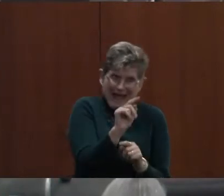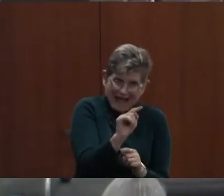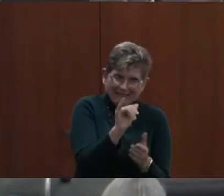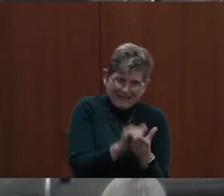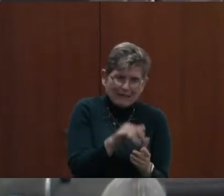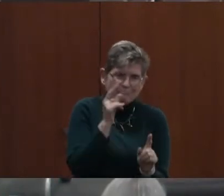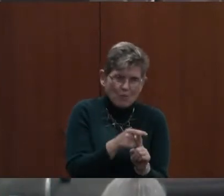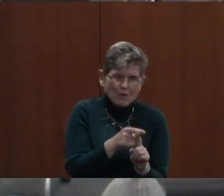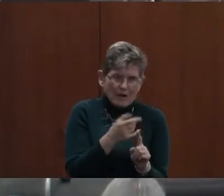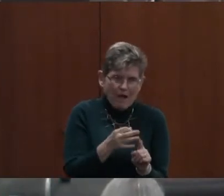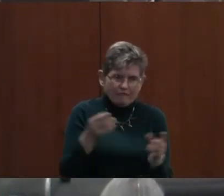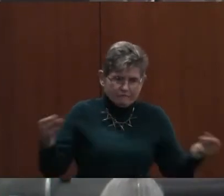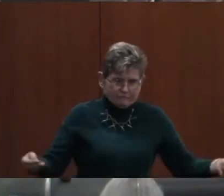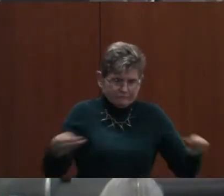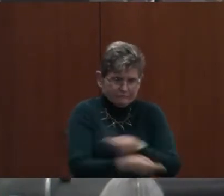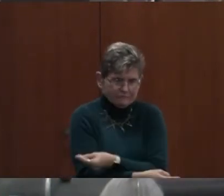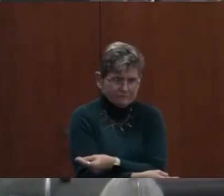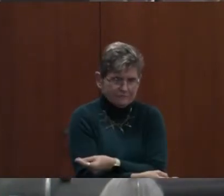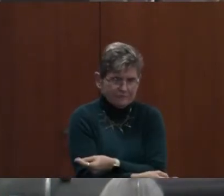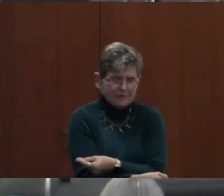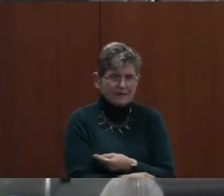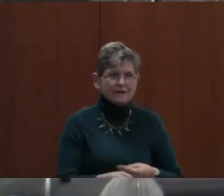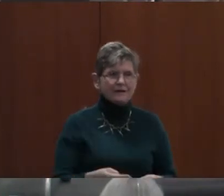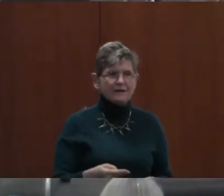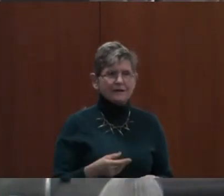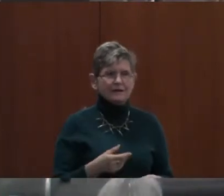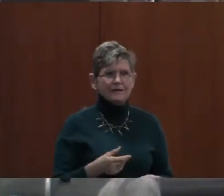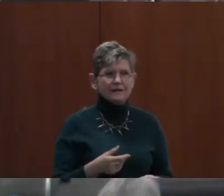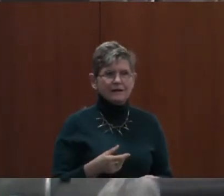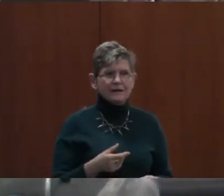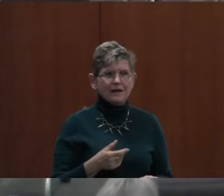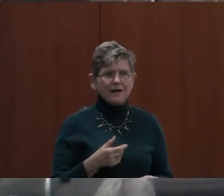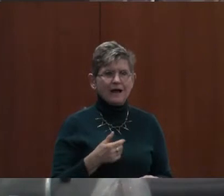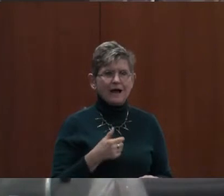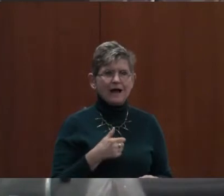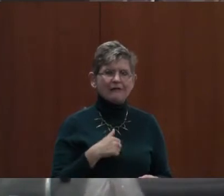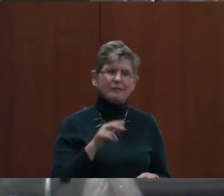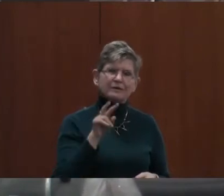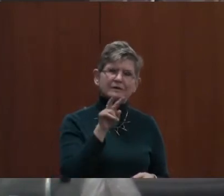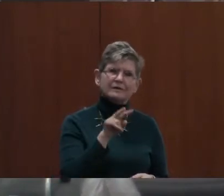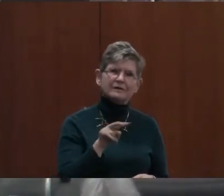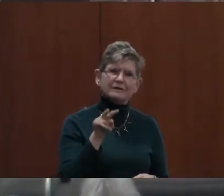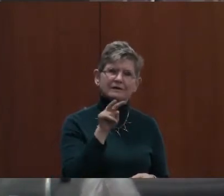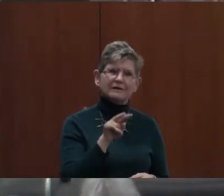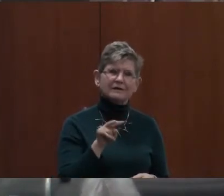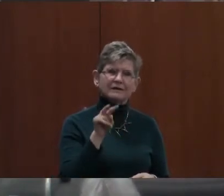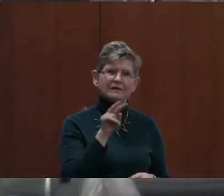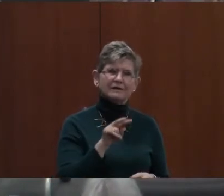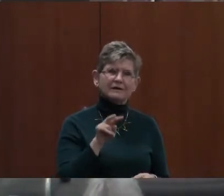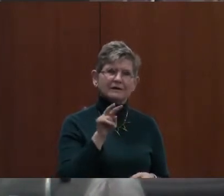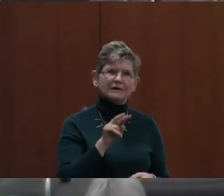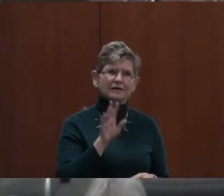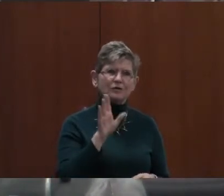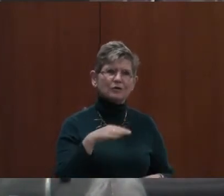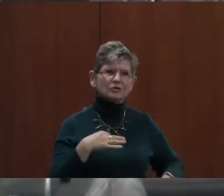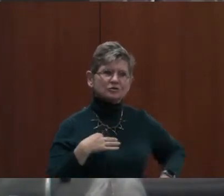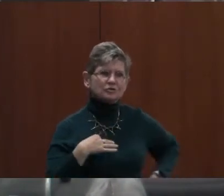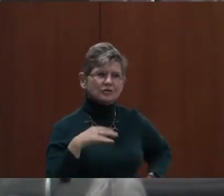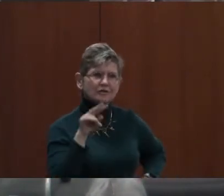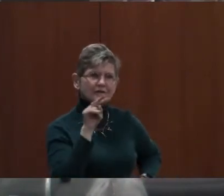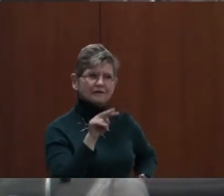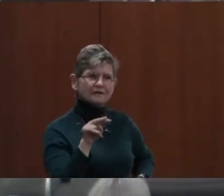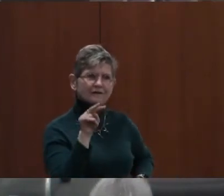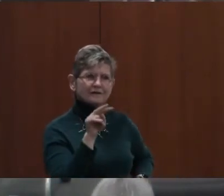point. Yeah. I've been admiring 21st, Mr. Monday. Gesford's Monday the shirt. 21st.